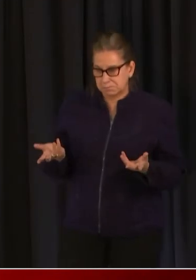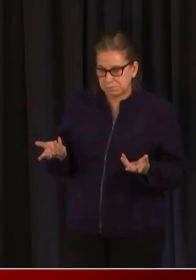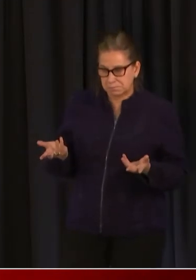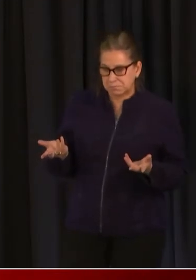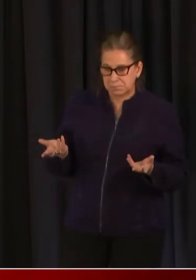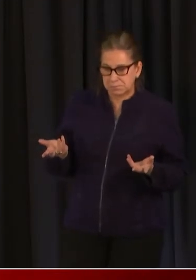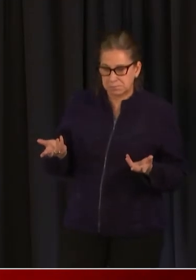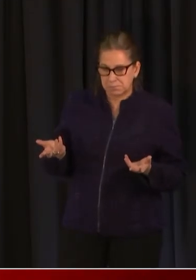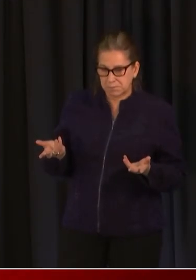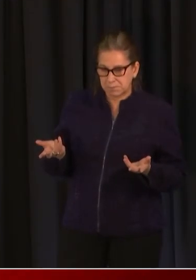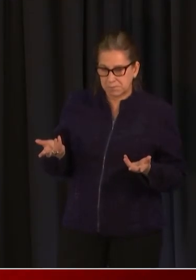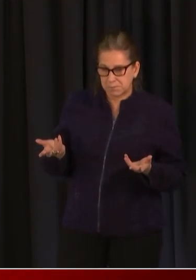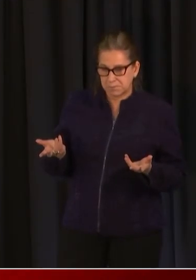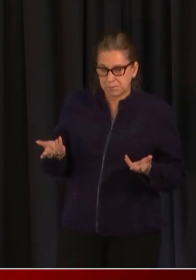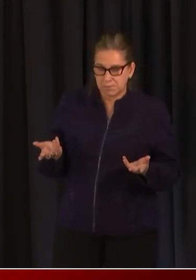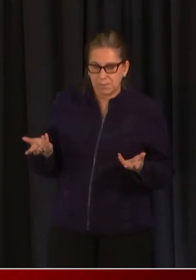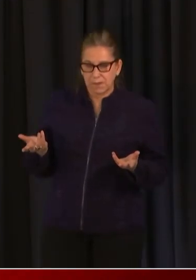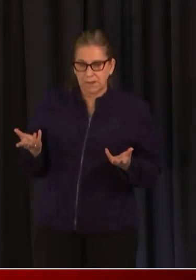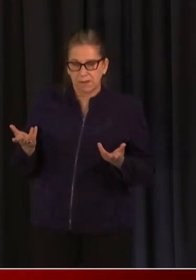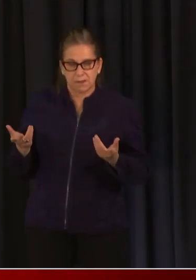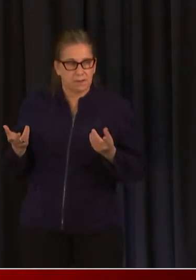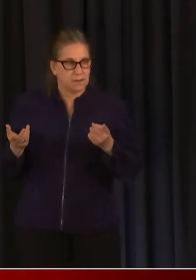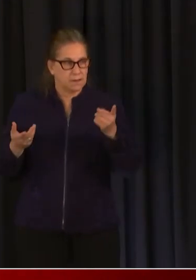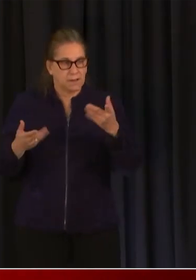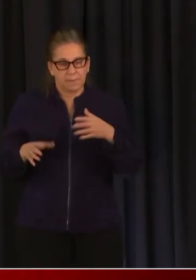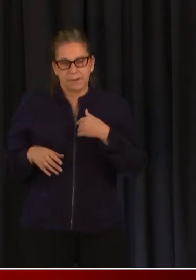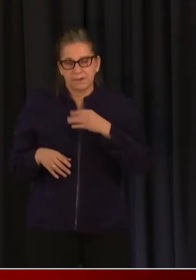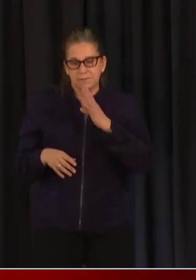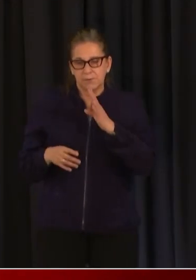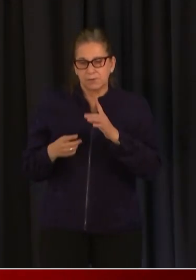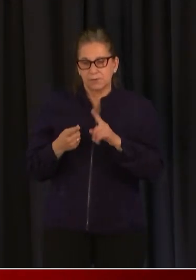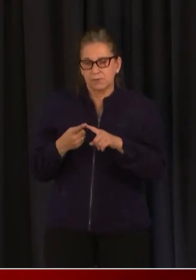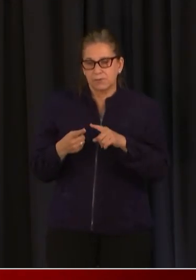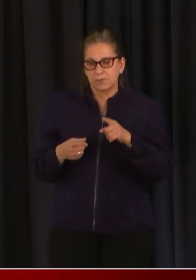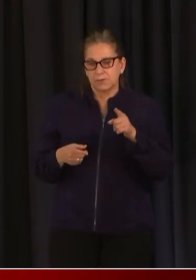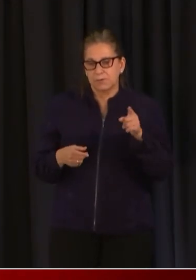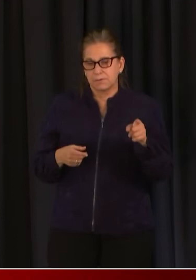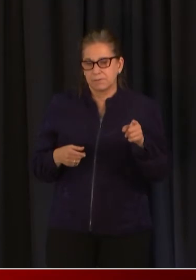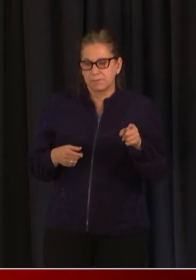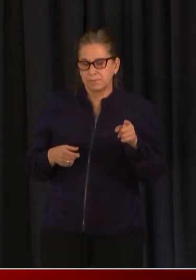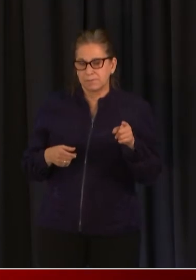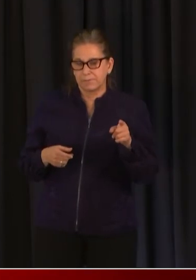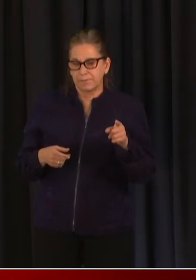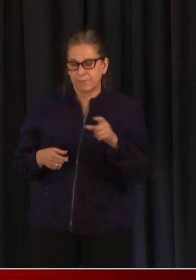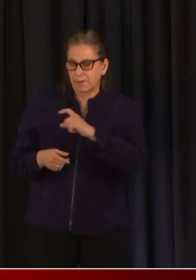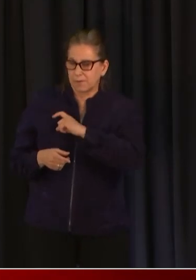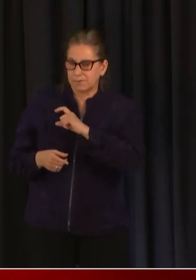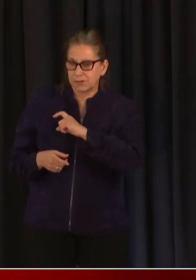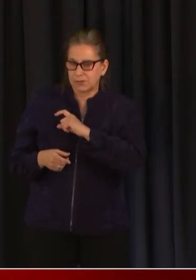or response, but let me speak to the underlying issue. If we had officers who